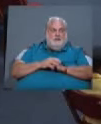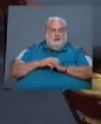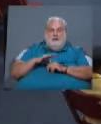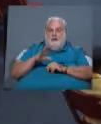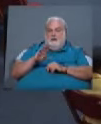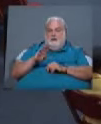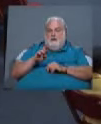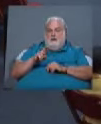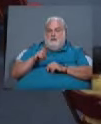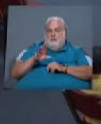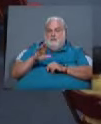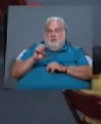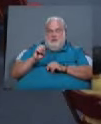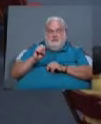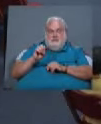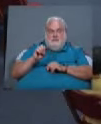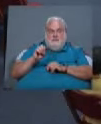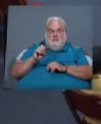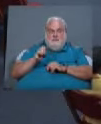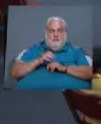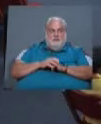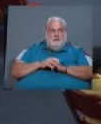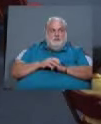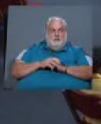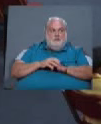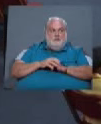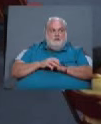Bruce, or?